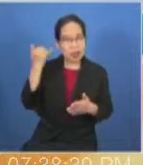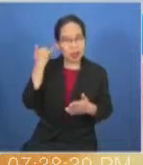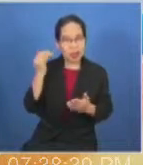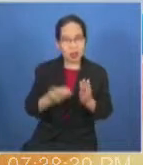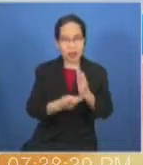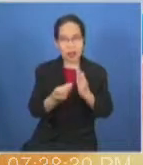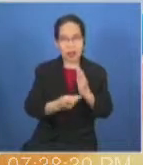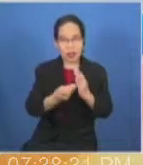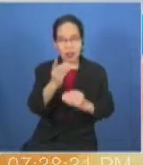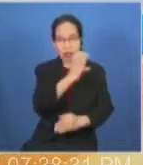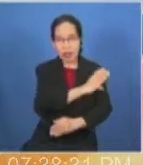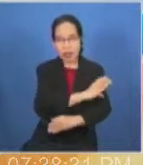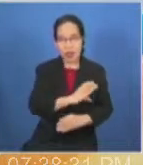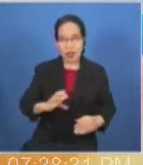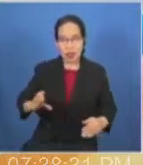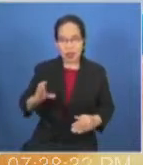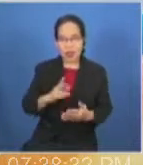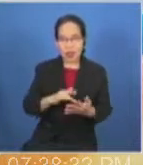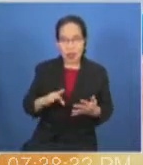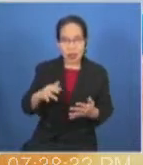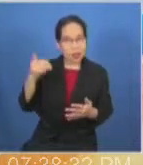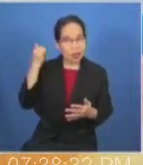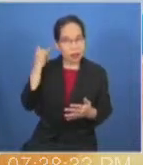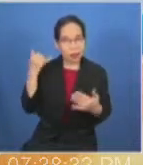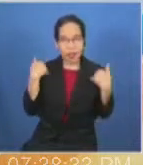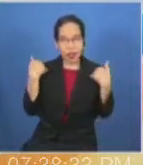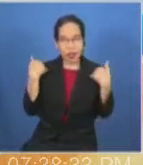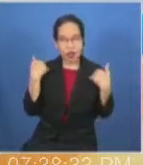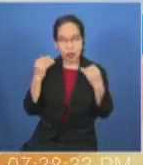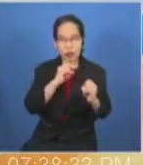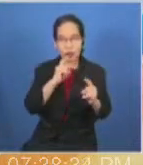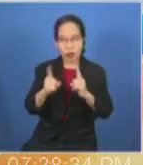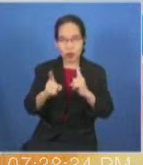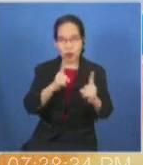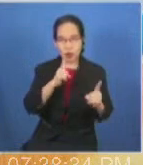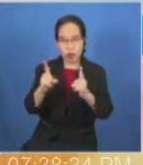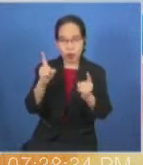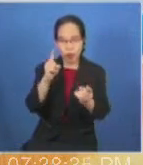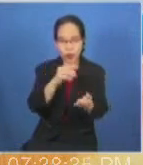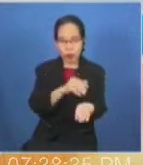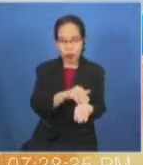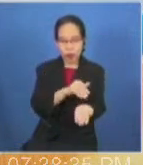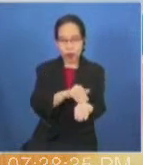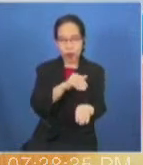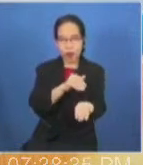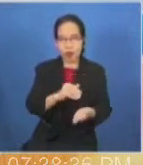these numbers of our digital clinic.